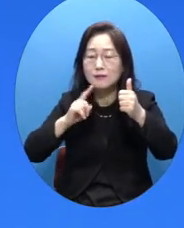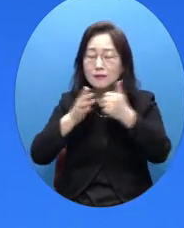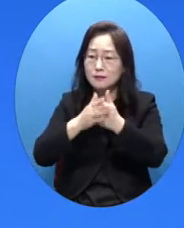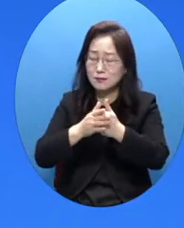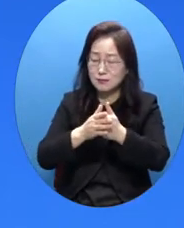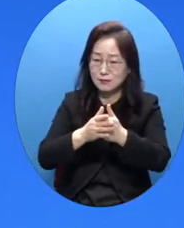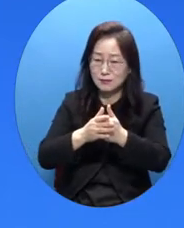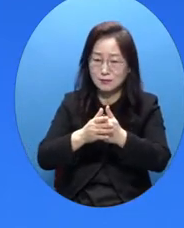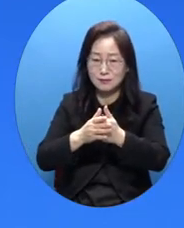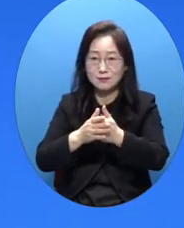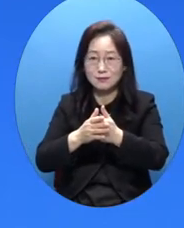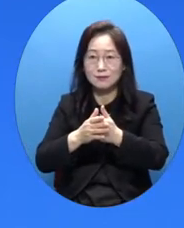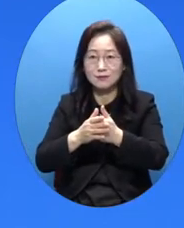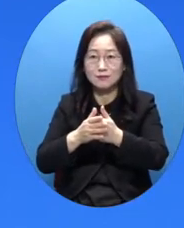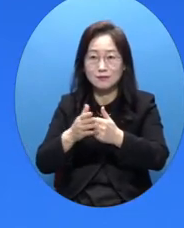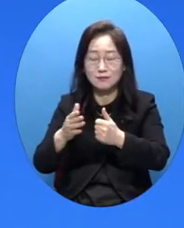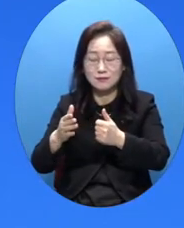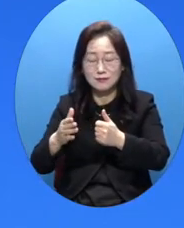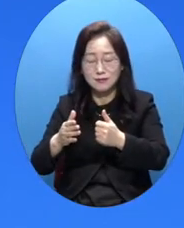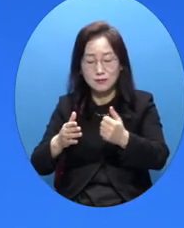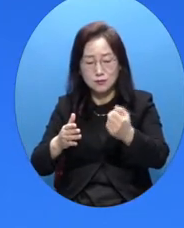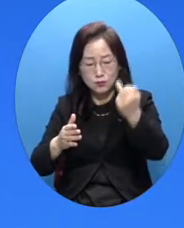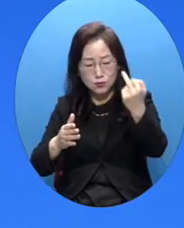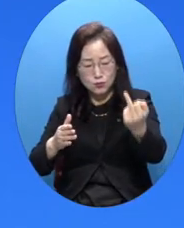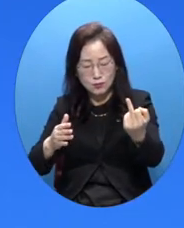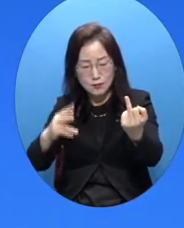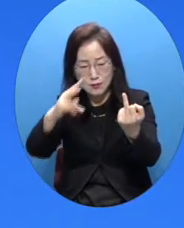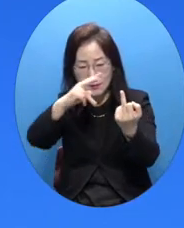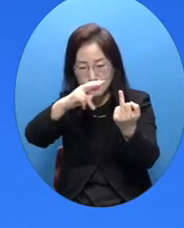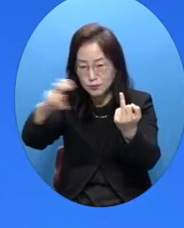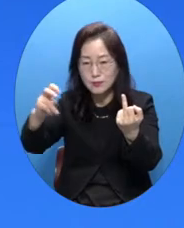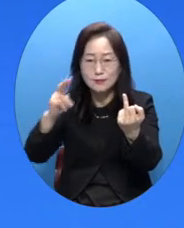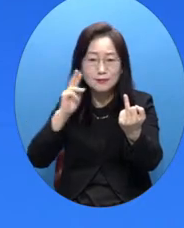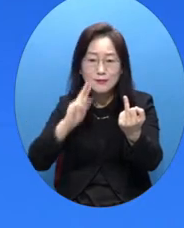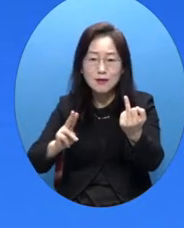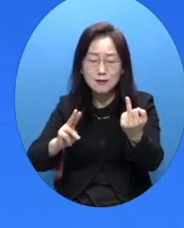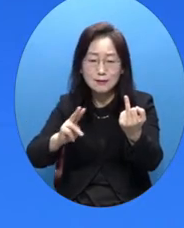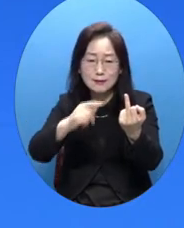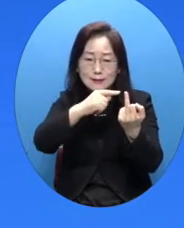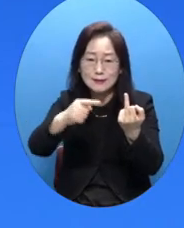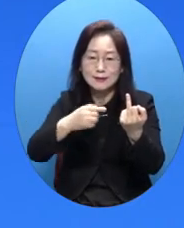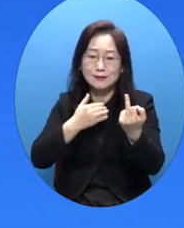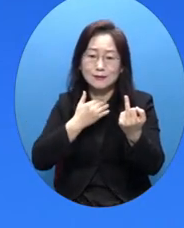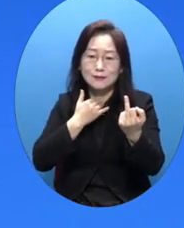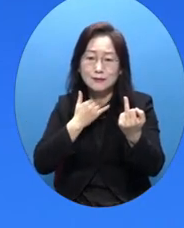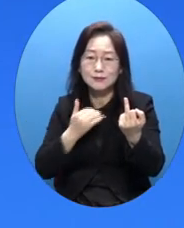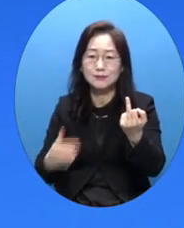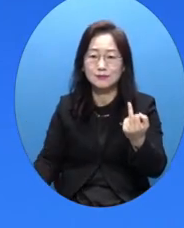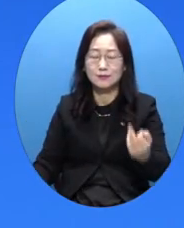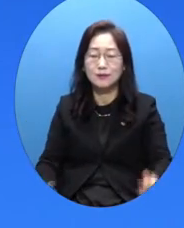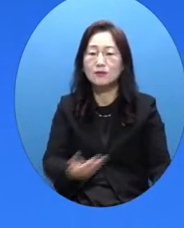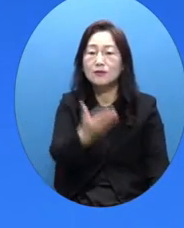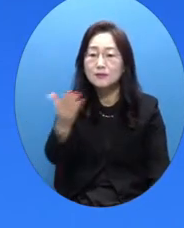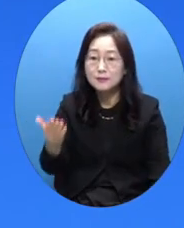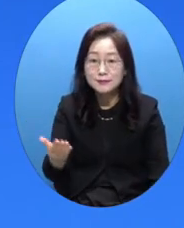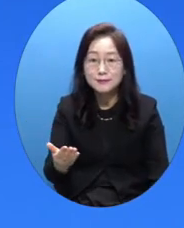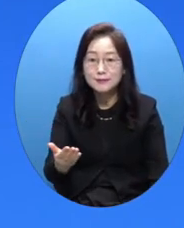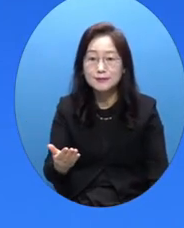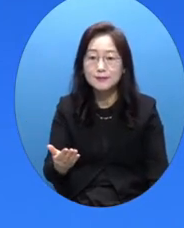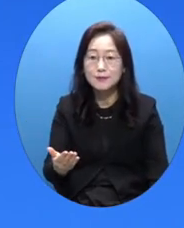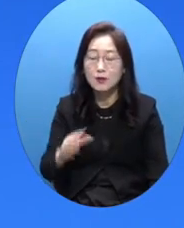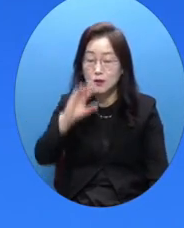and when Joseph told his brothers about his dreams his brothers began to hate him to the point